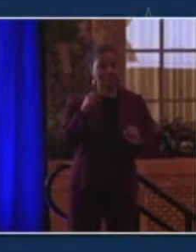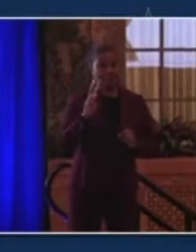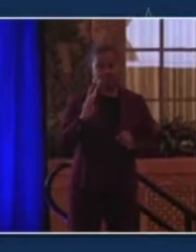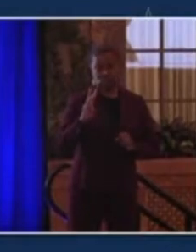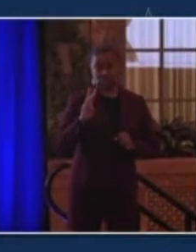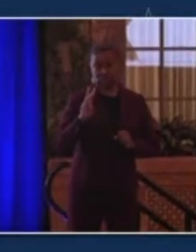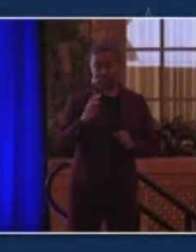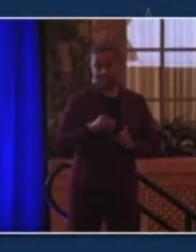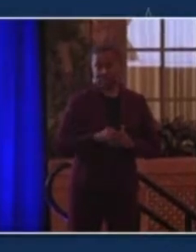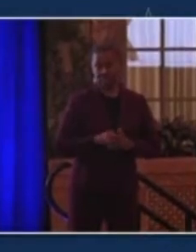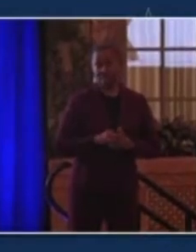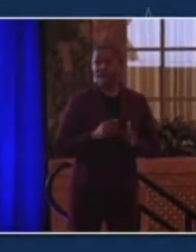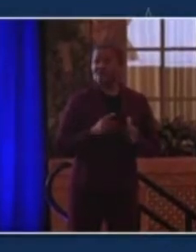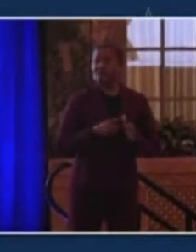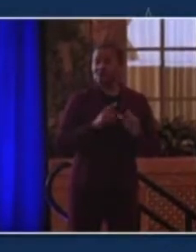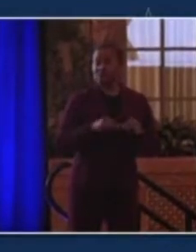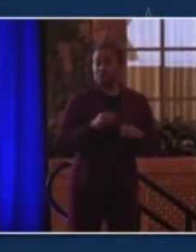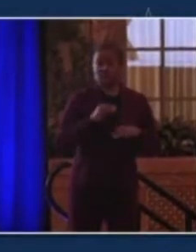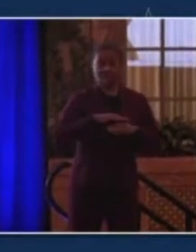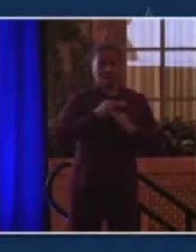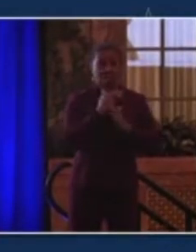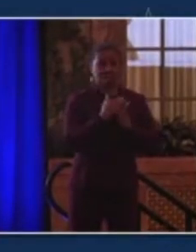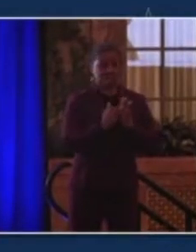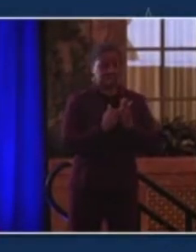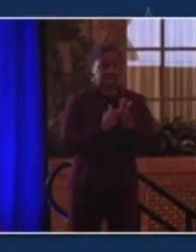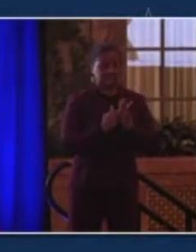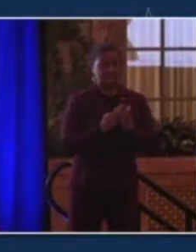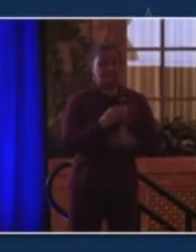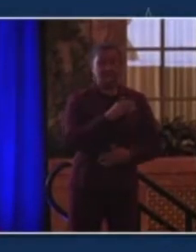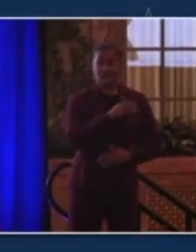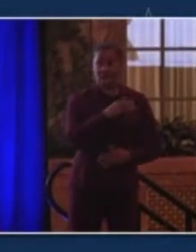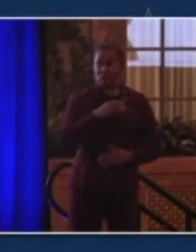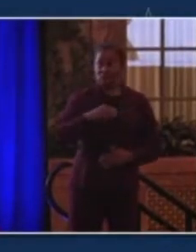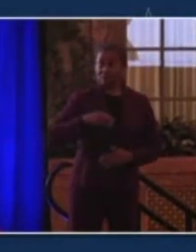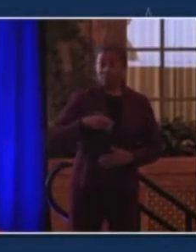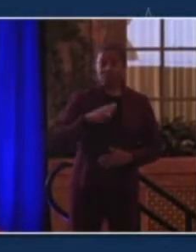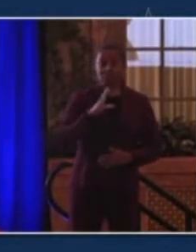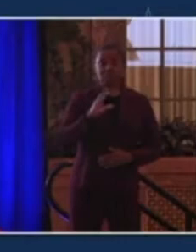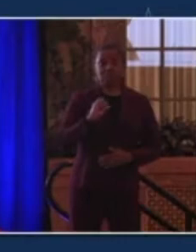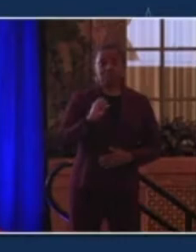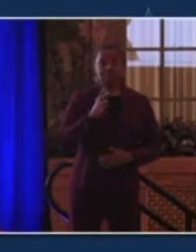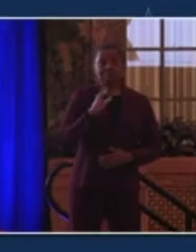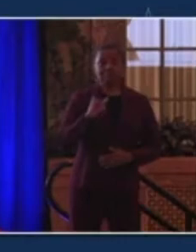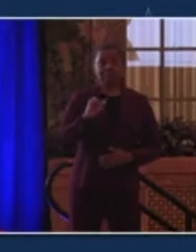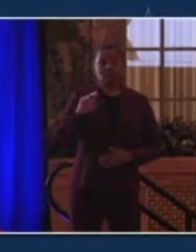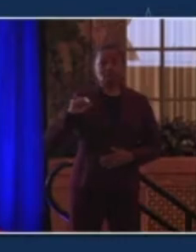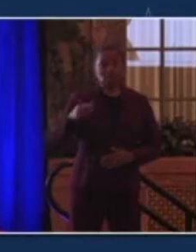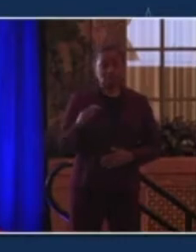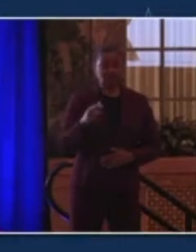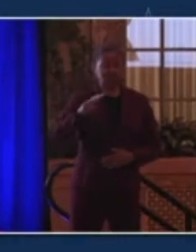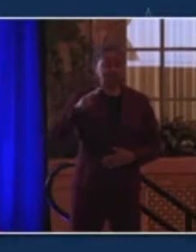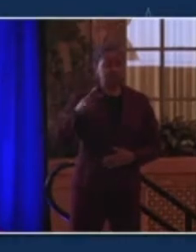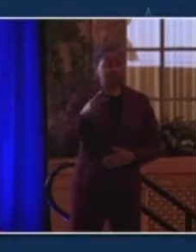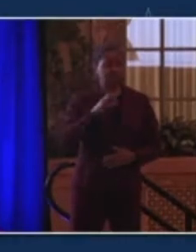Washington. First person on our list is Congressman Bobby Rush of the 2nd Congressional District.